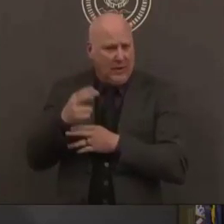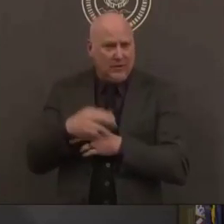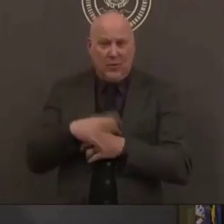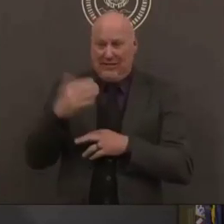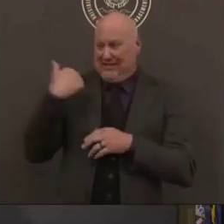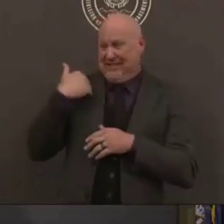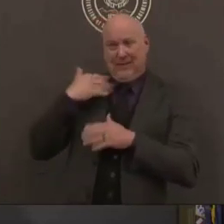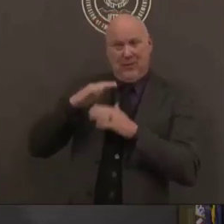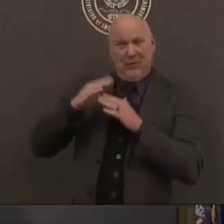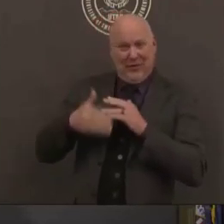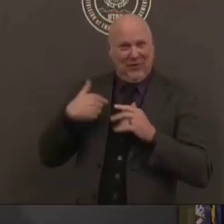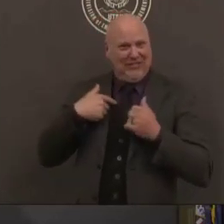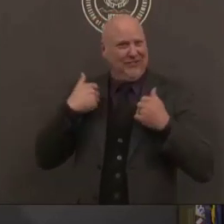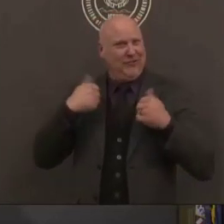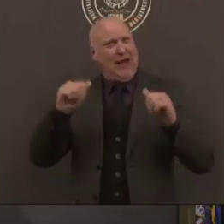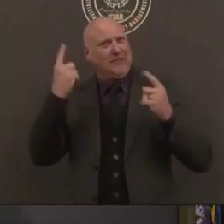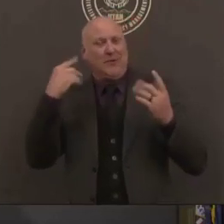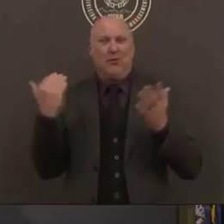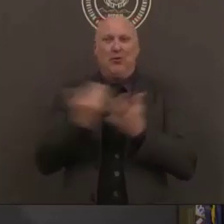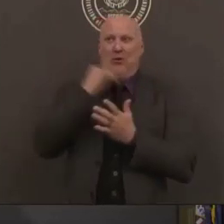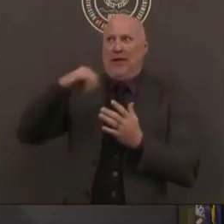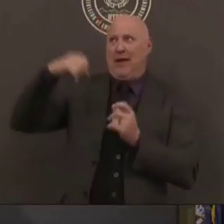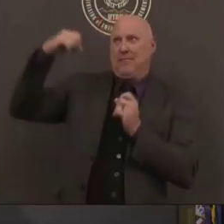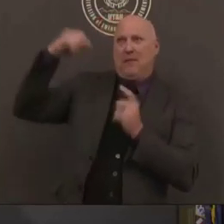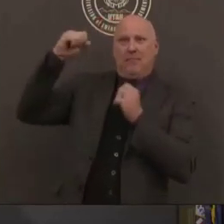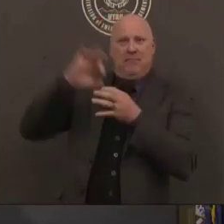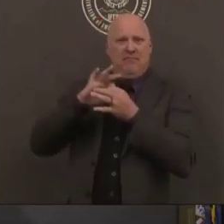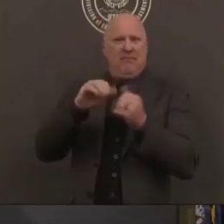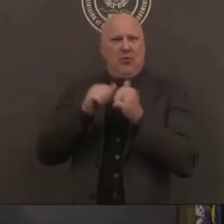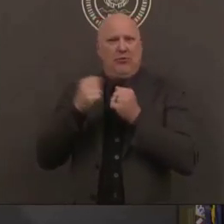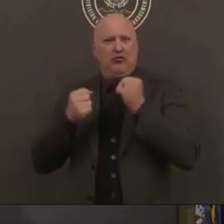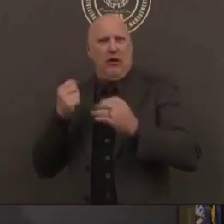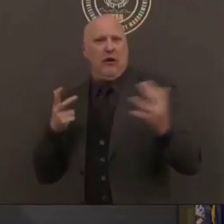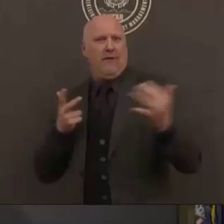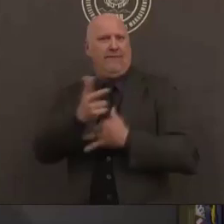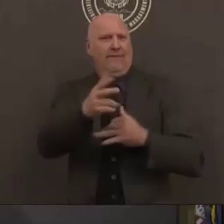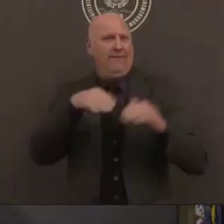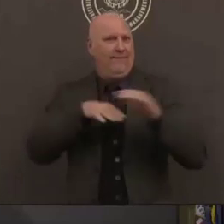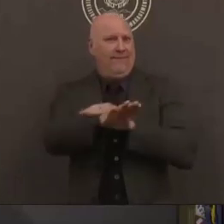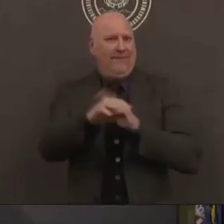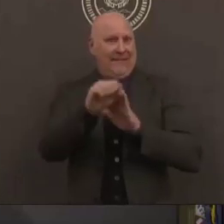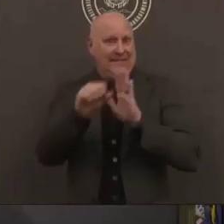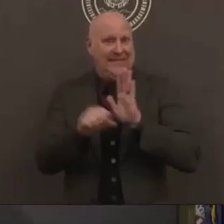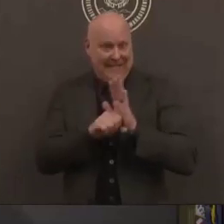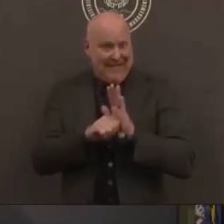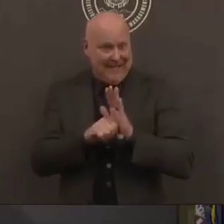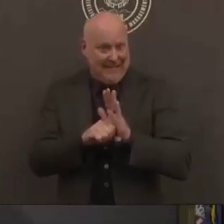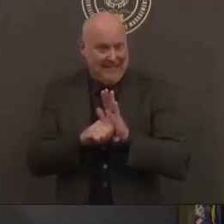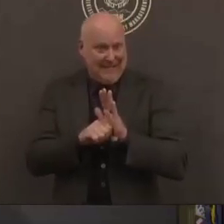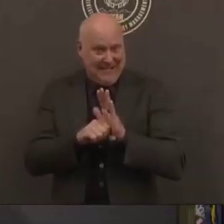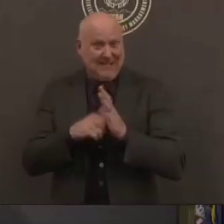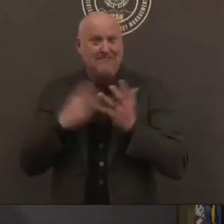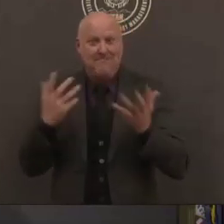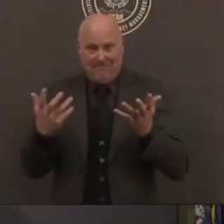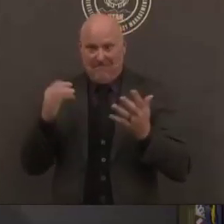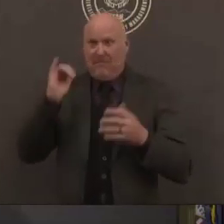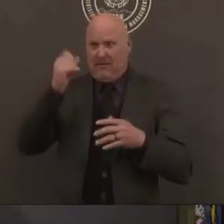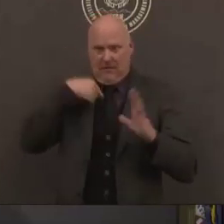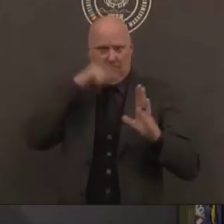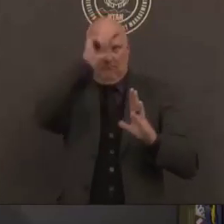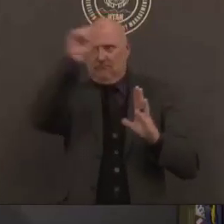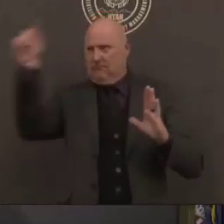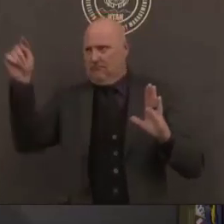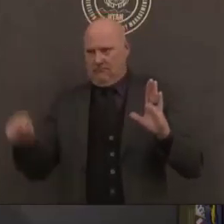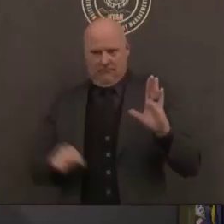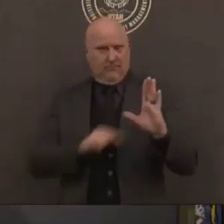by issuing a wireless emergency alert to targeted areas around the state lines. And the